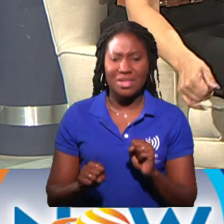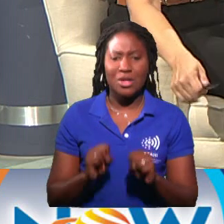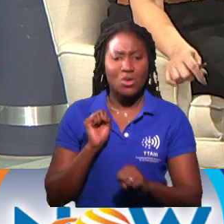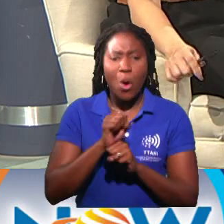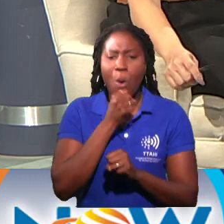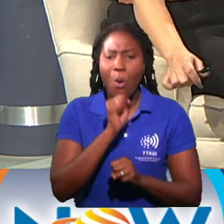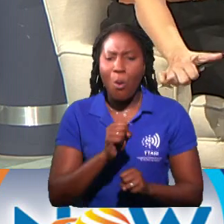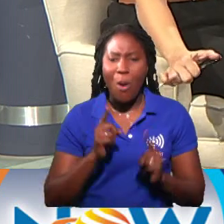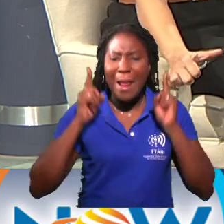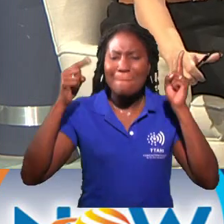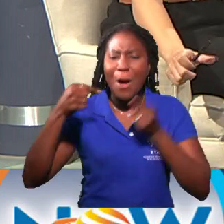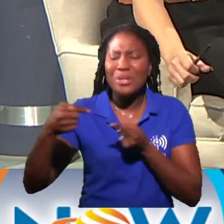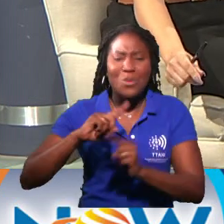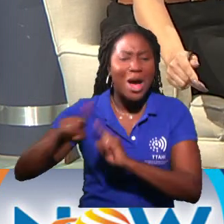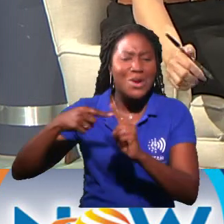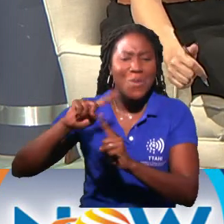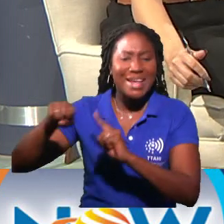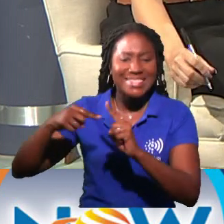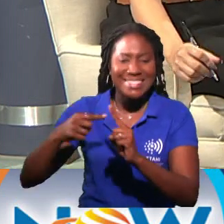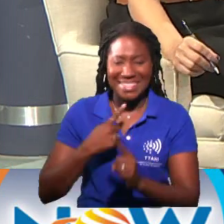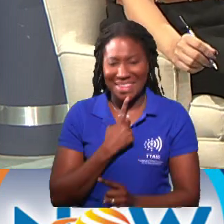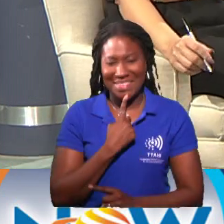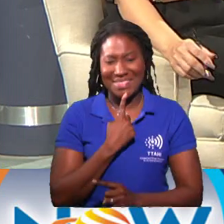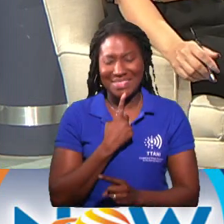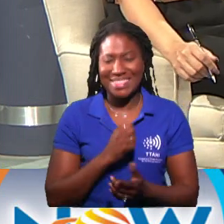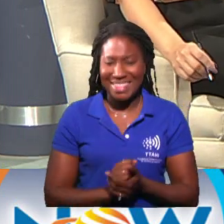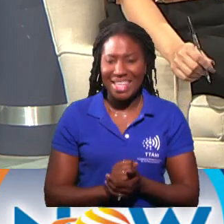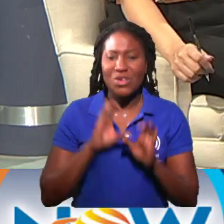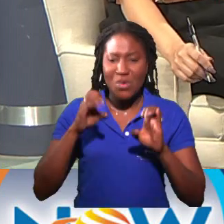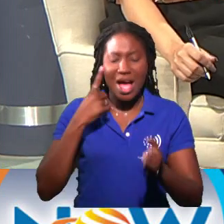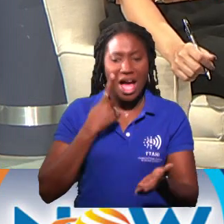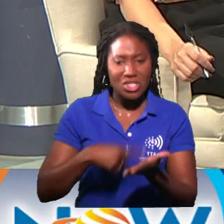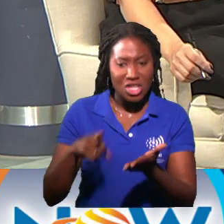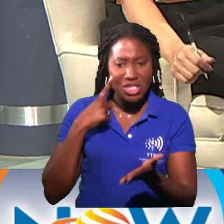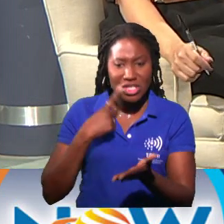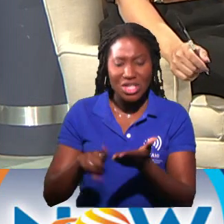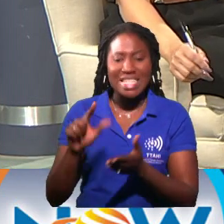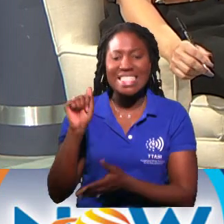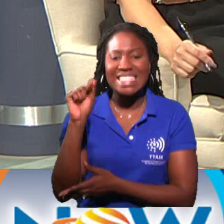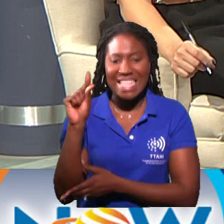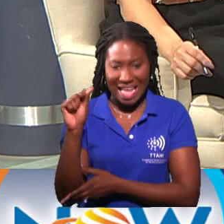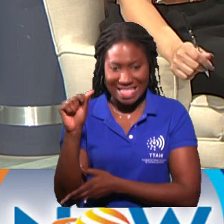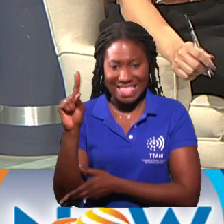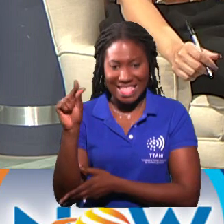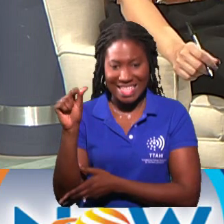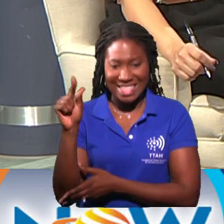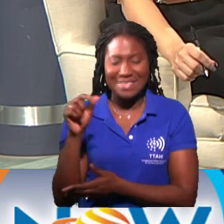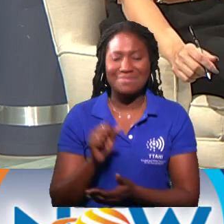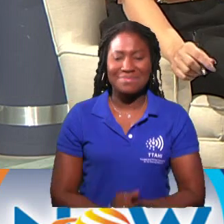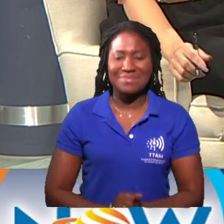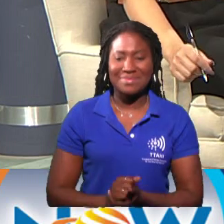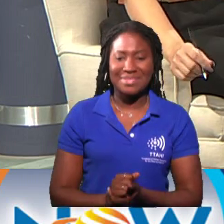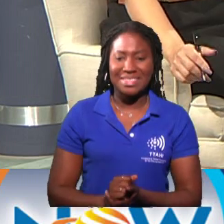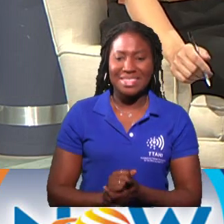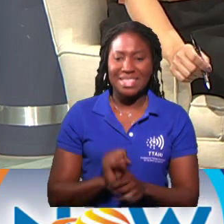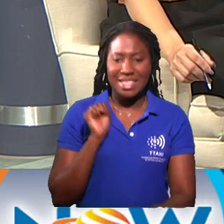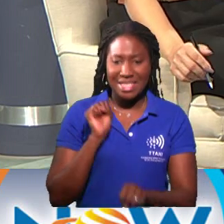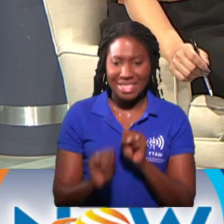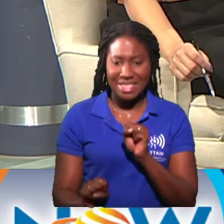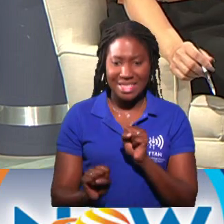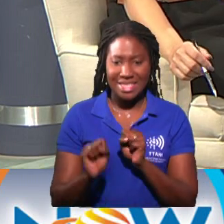mass competition? You can check it on Saturday. So it will be on